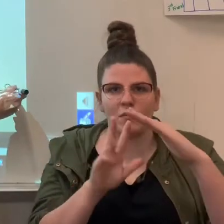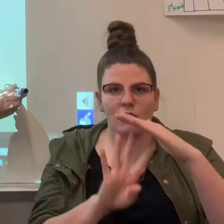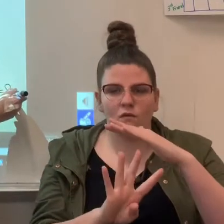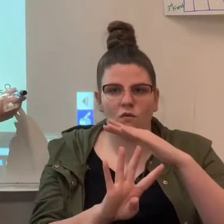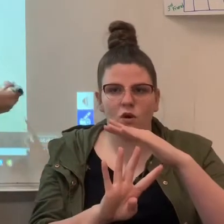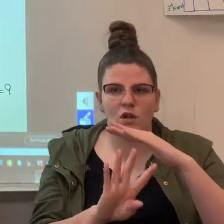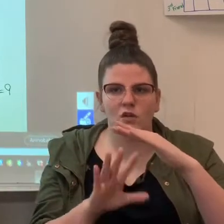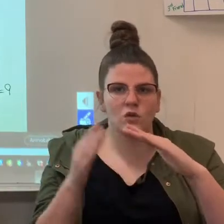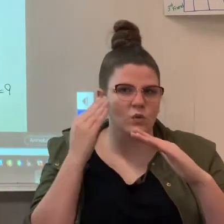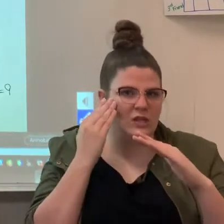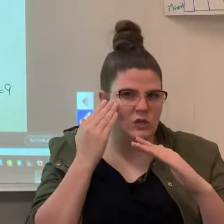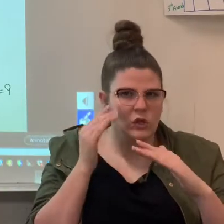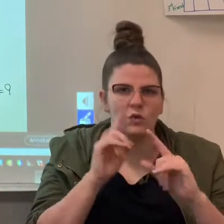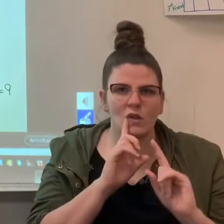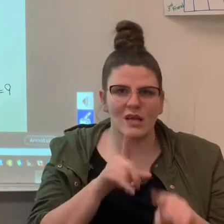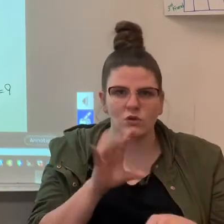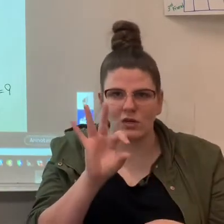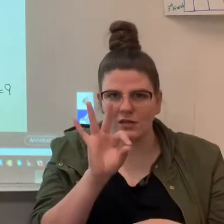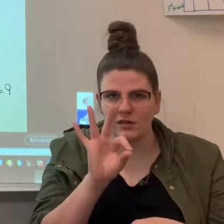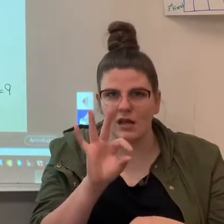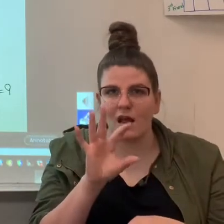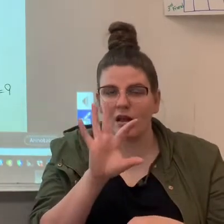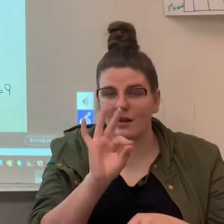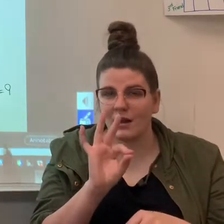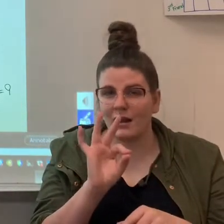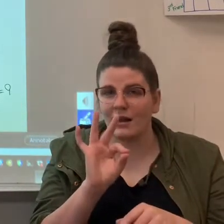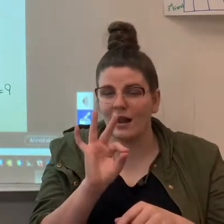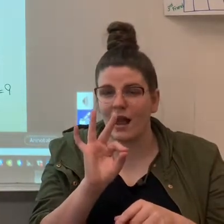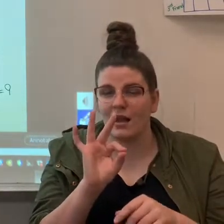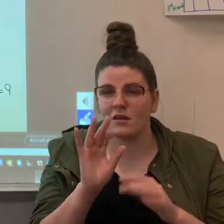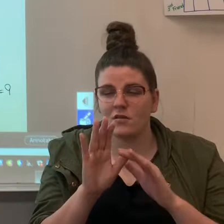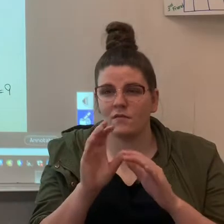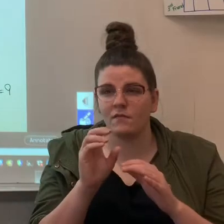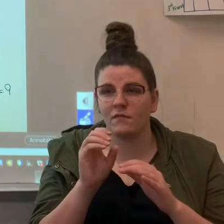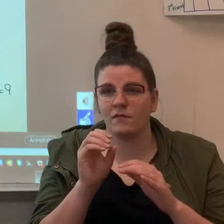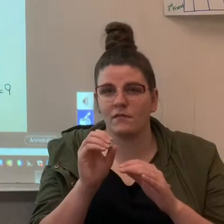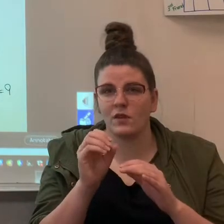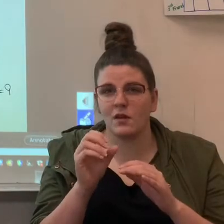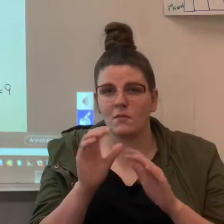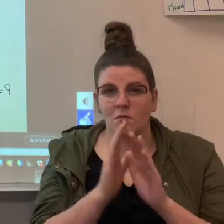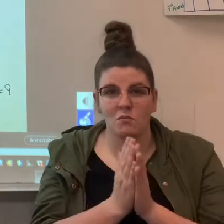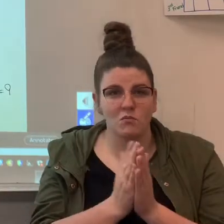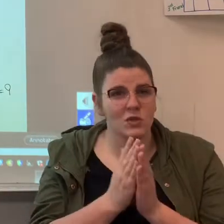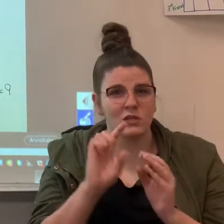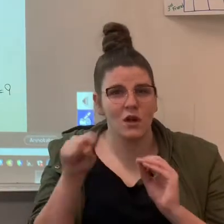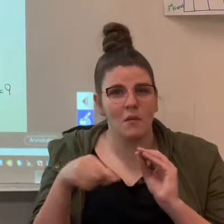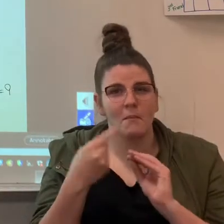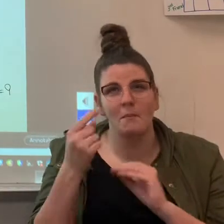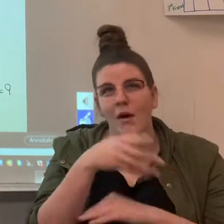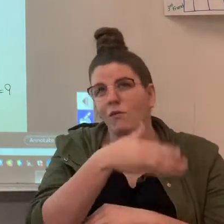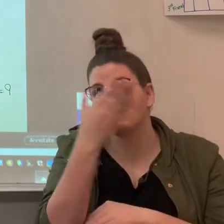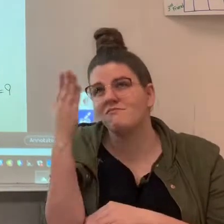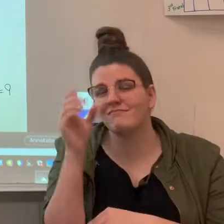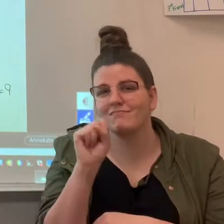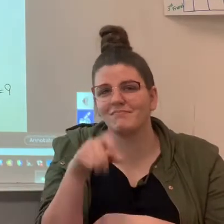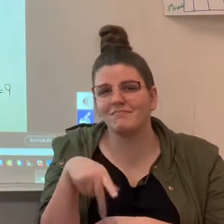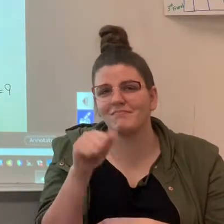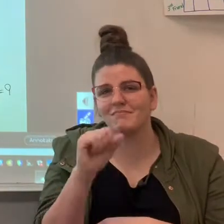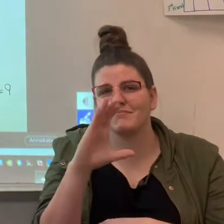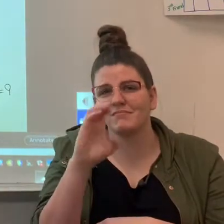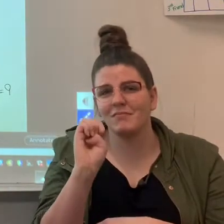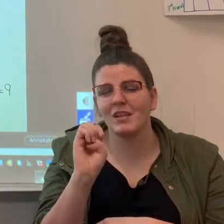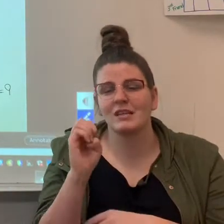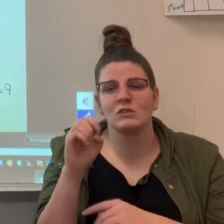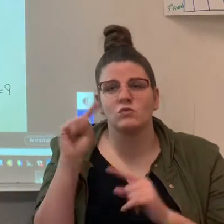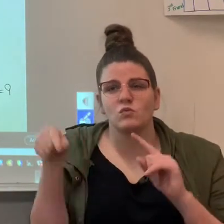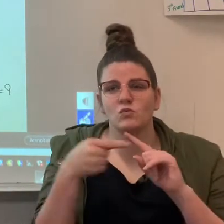that to be 9. So 9 of the 12 books are about space. And when you plug it in like that and take that fraction